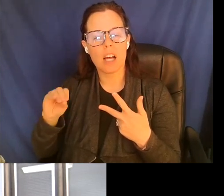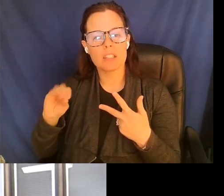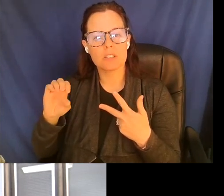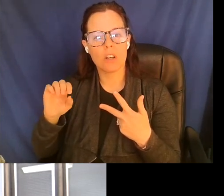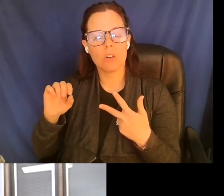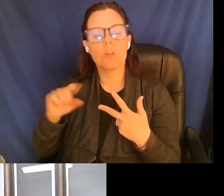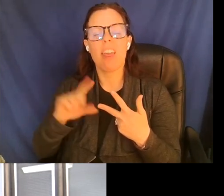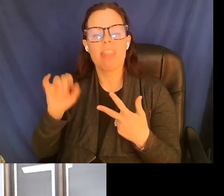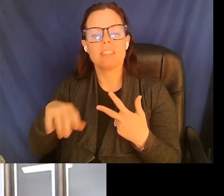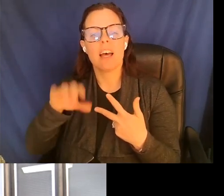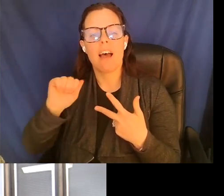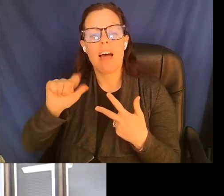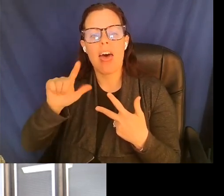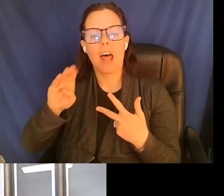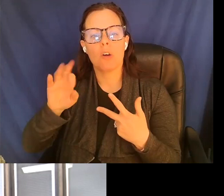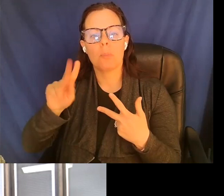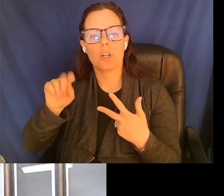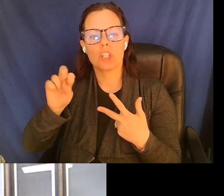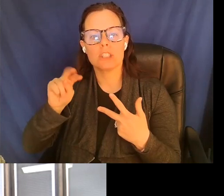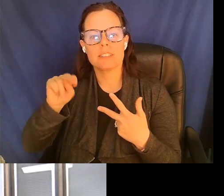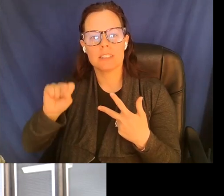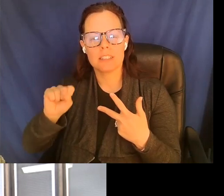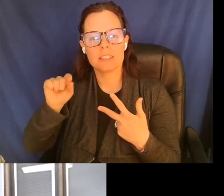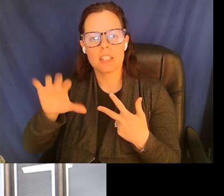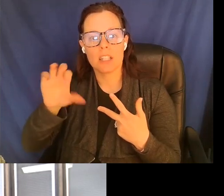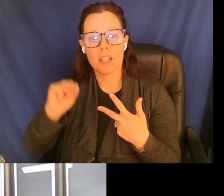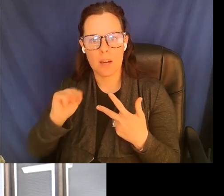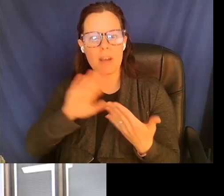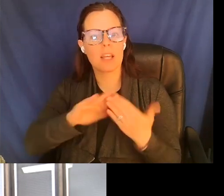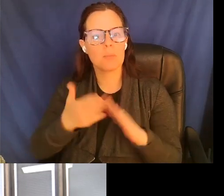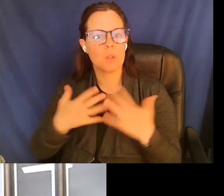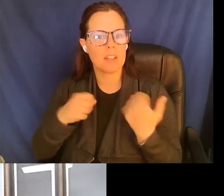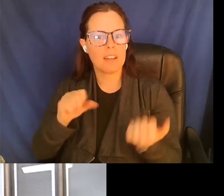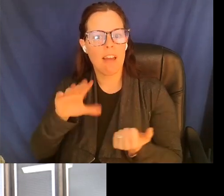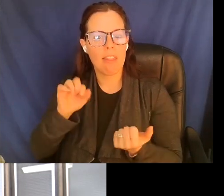albertsons.com, and community healthcare can be located at